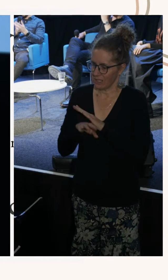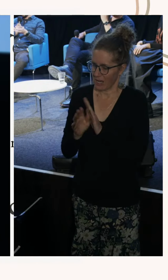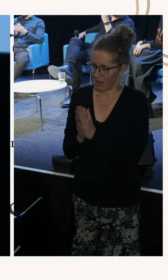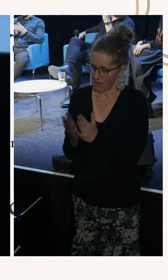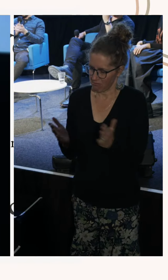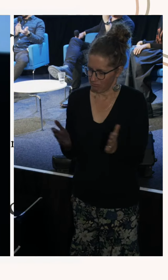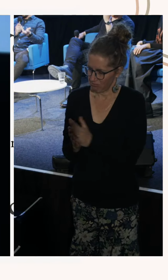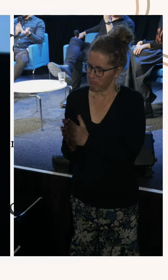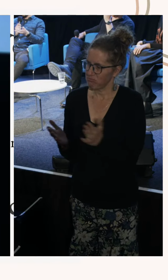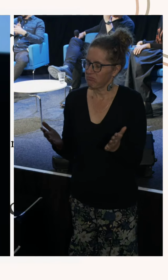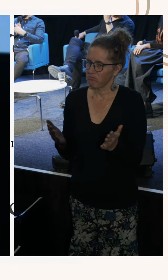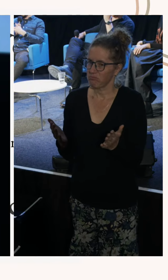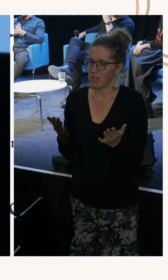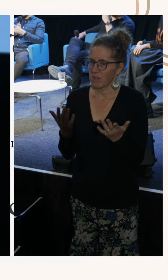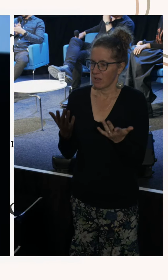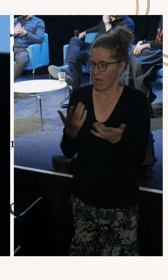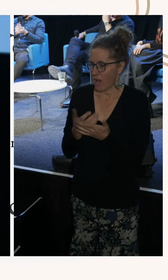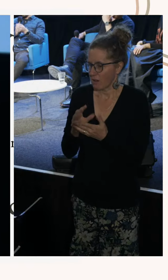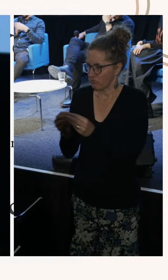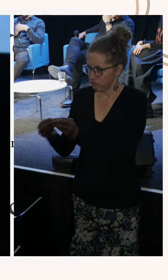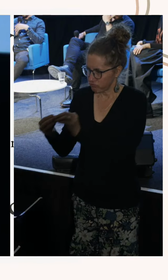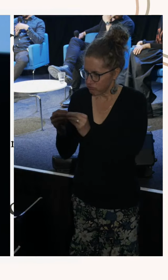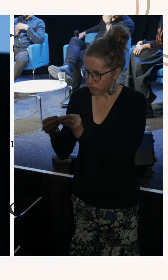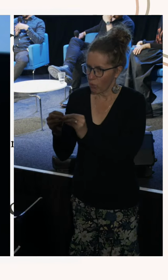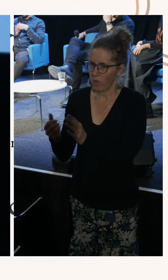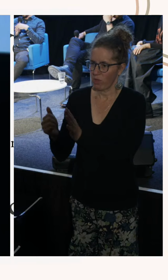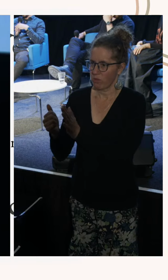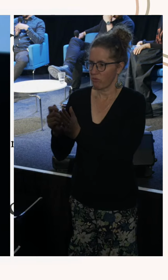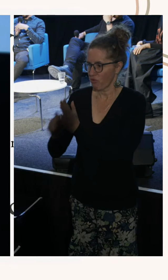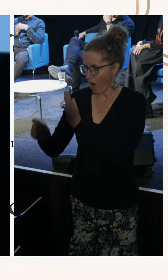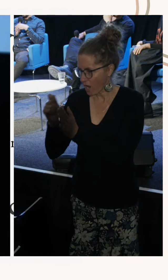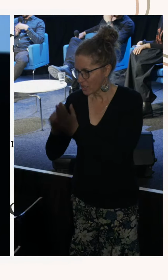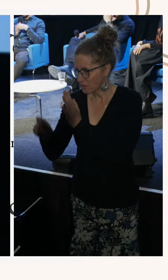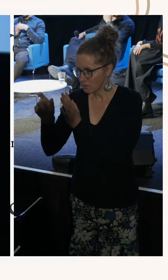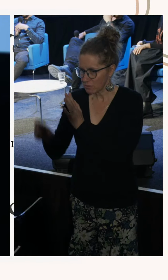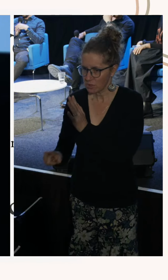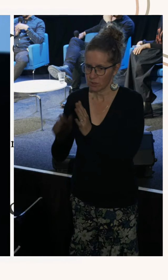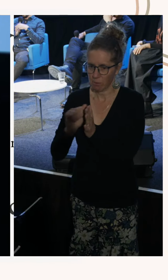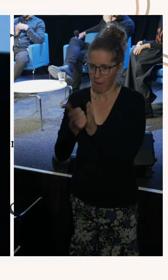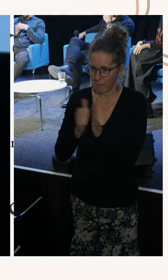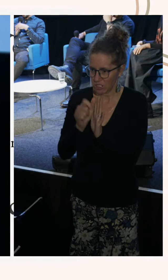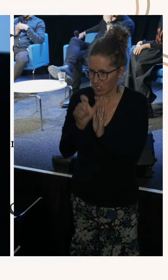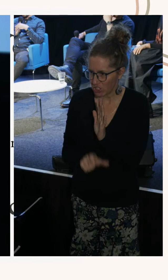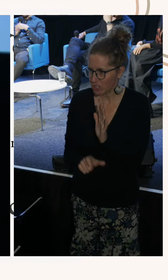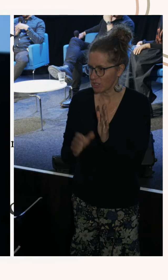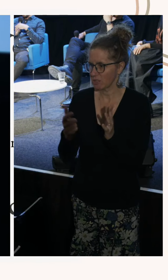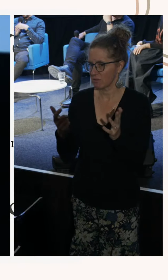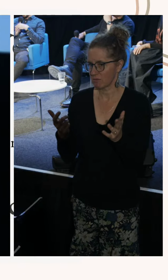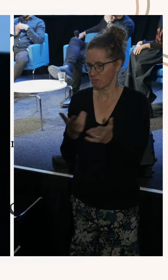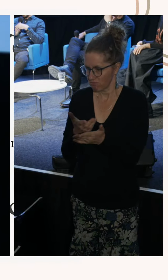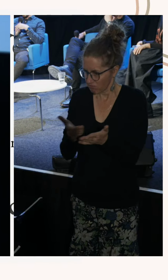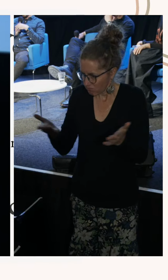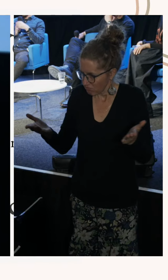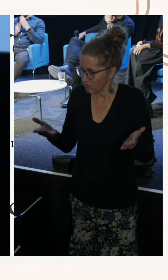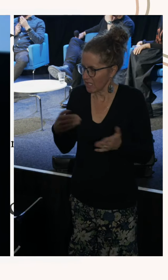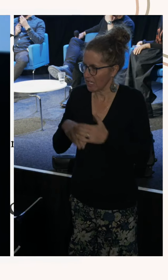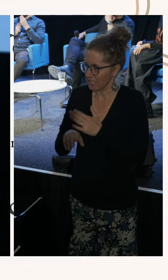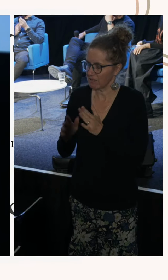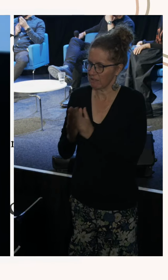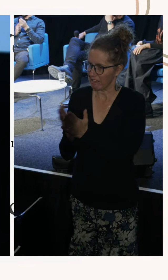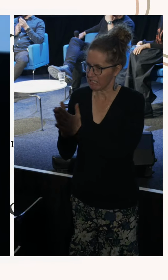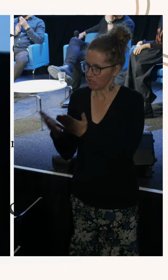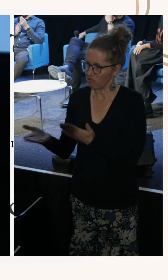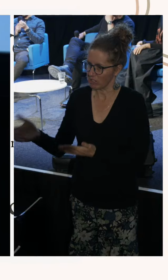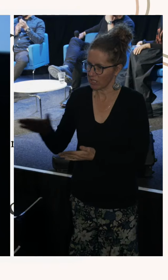that kind of you deal with writers and publishers and printers and work within the literary field. And once